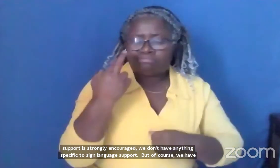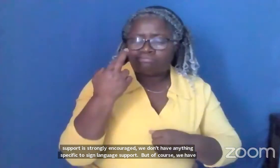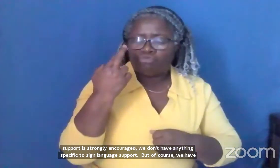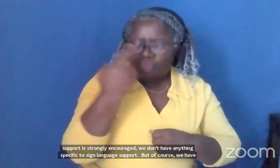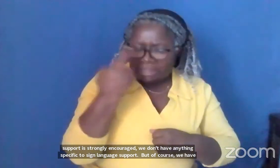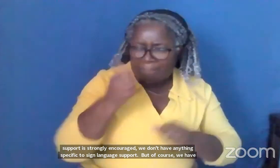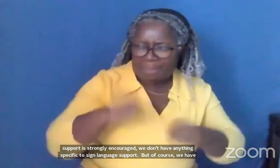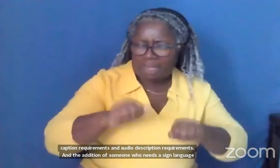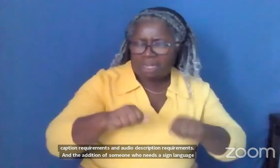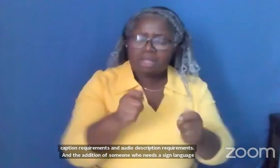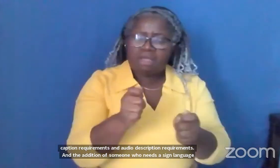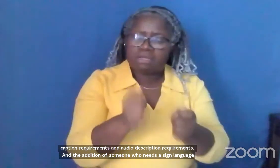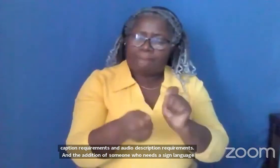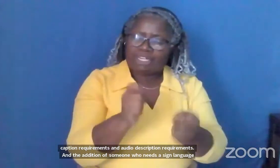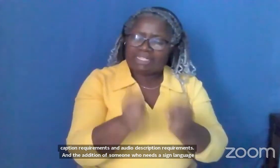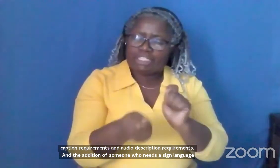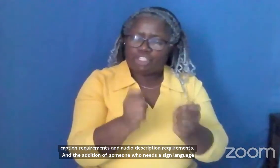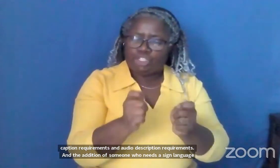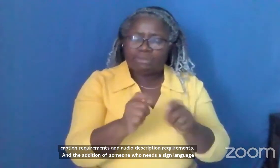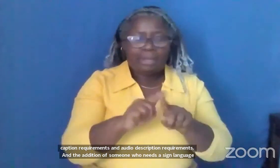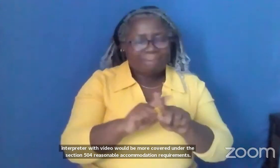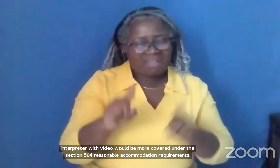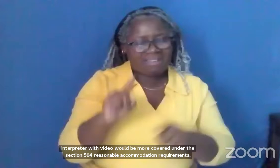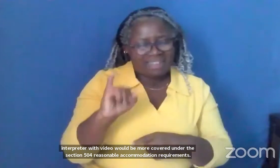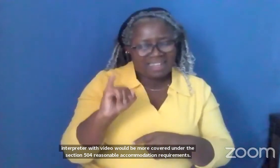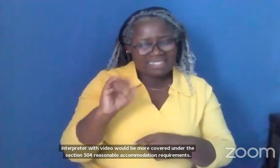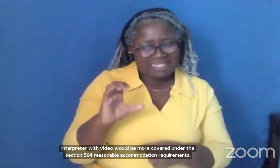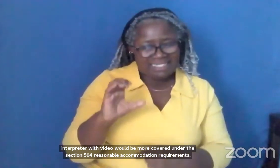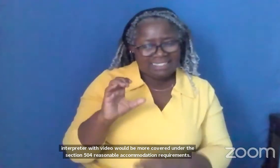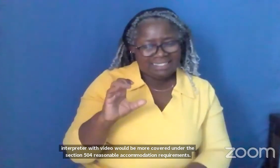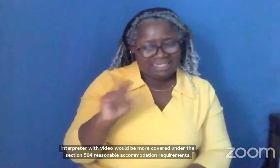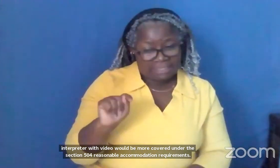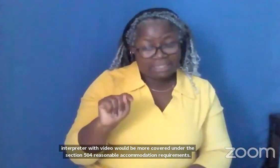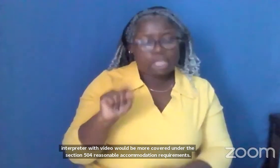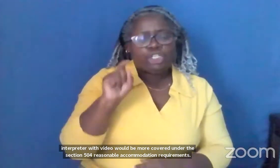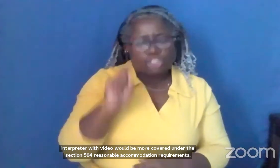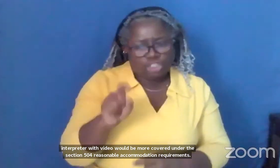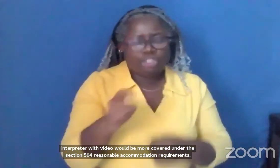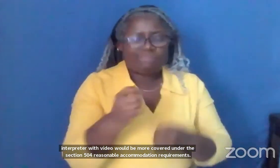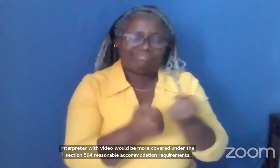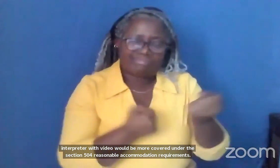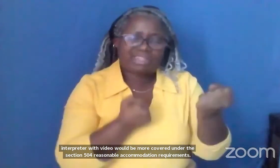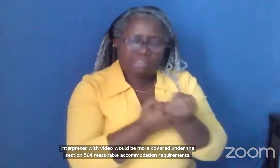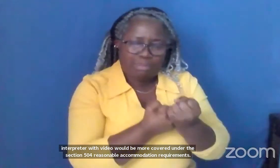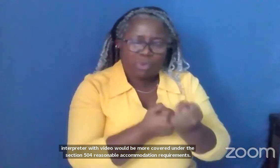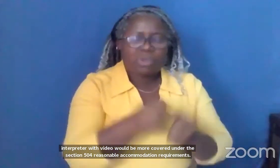support sign language interpreters, just like in this meeting right now.